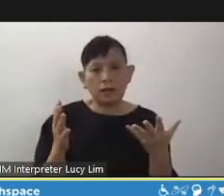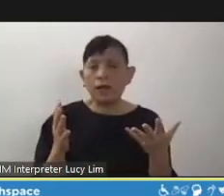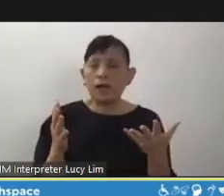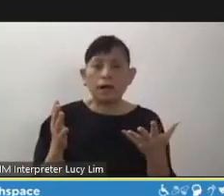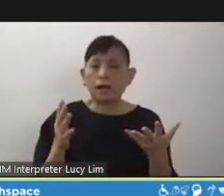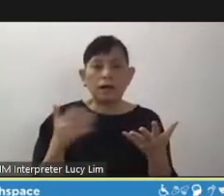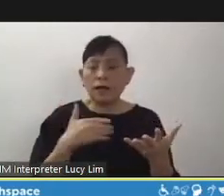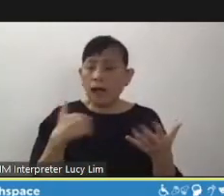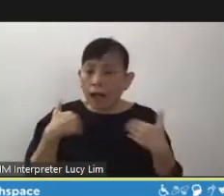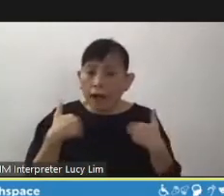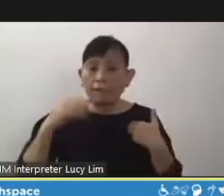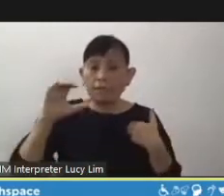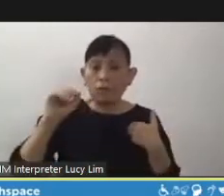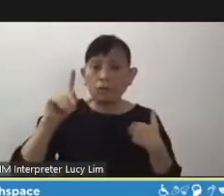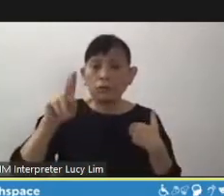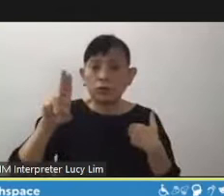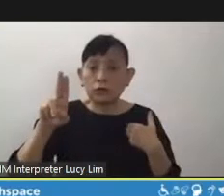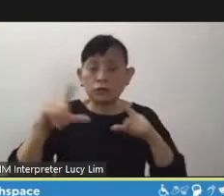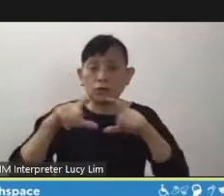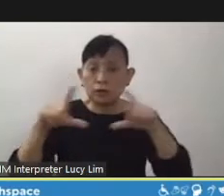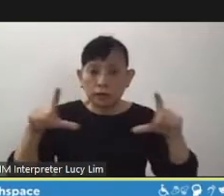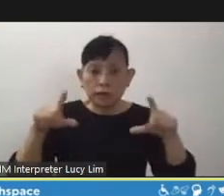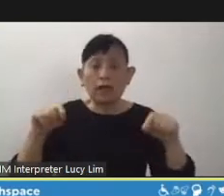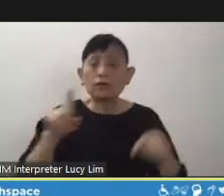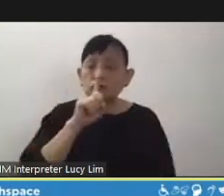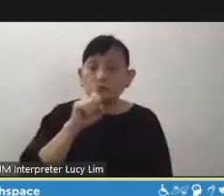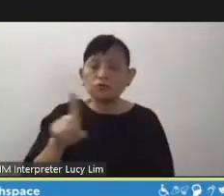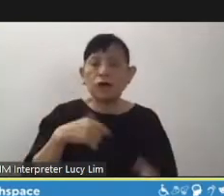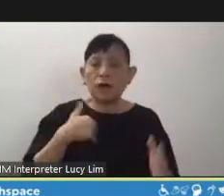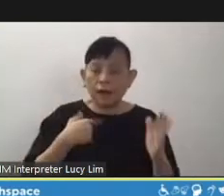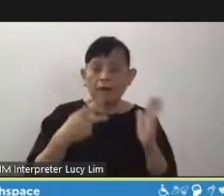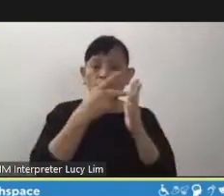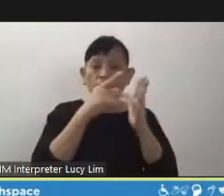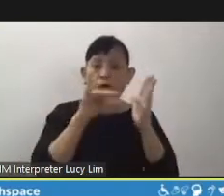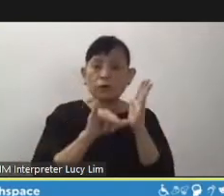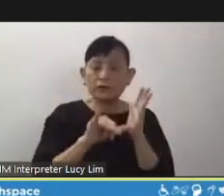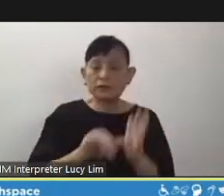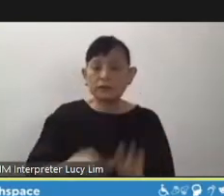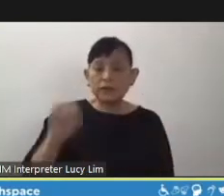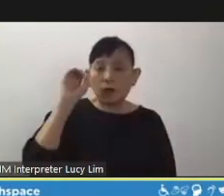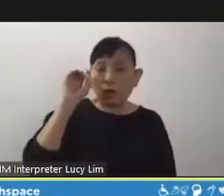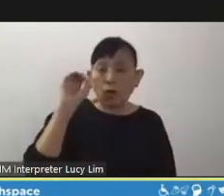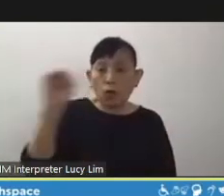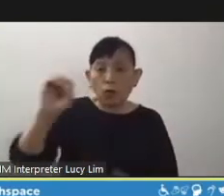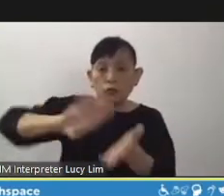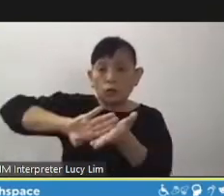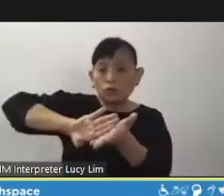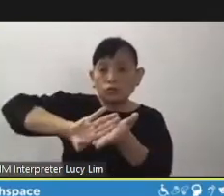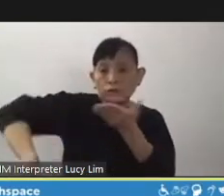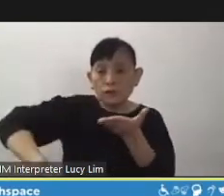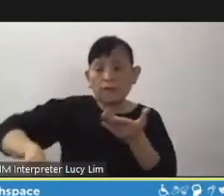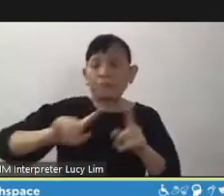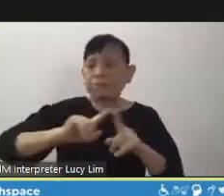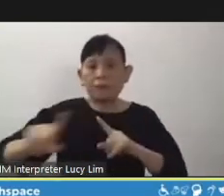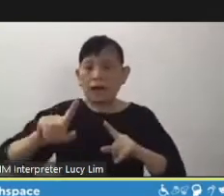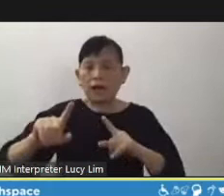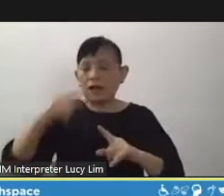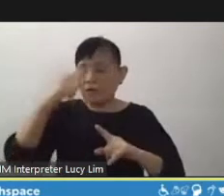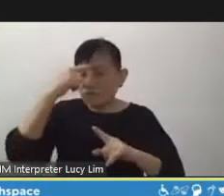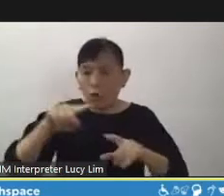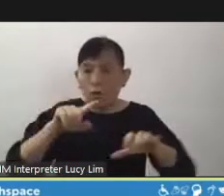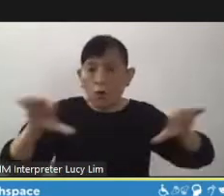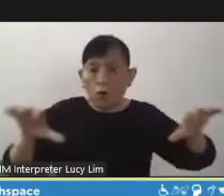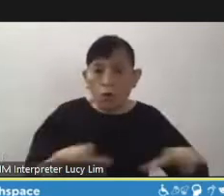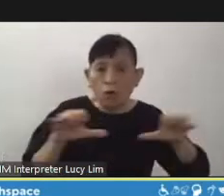Even there are some zeros reject policy. The policy is there, but unfortunately, the implementation is not there.